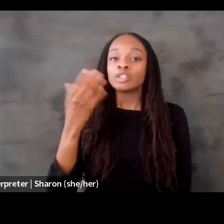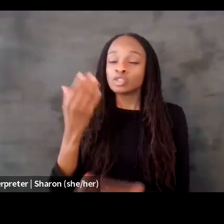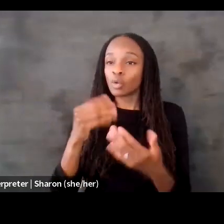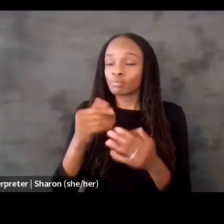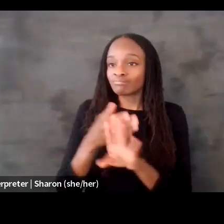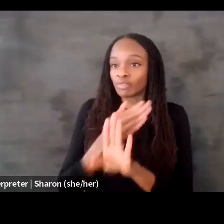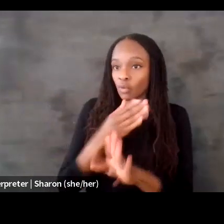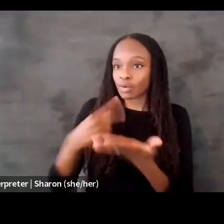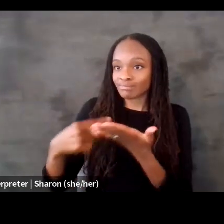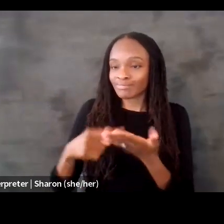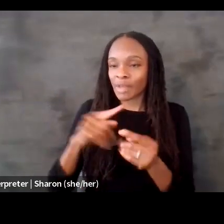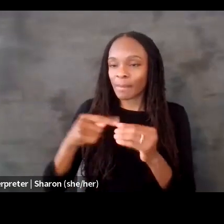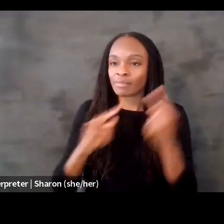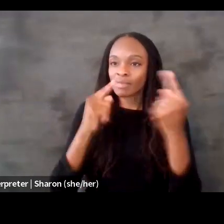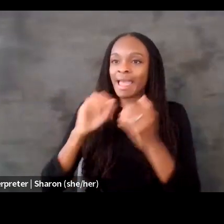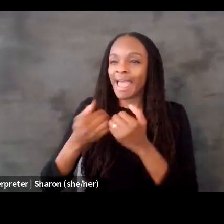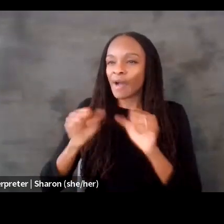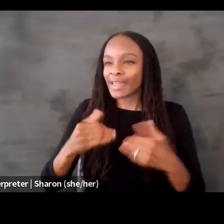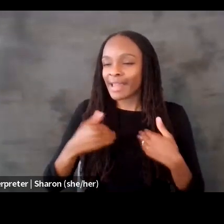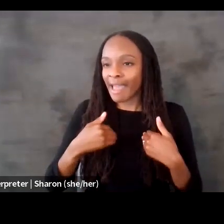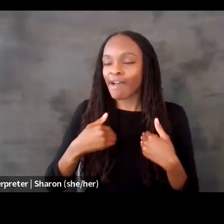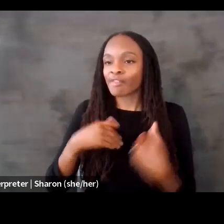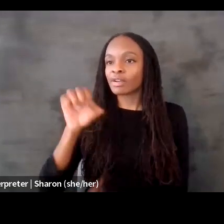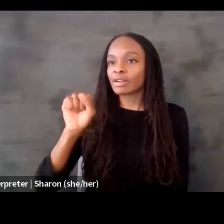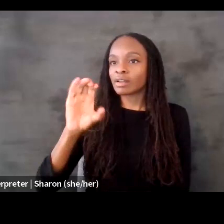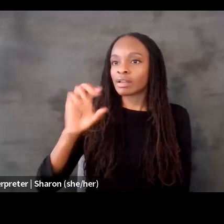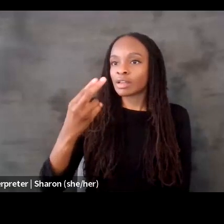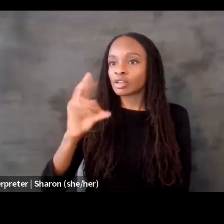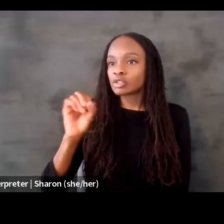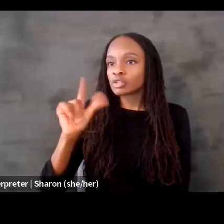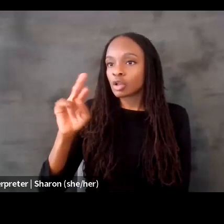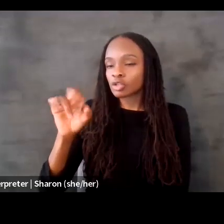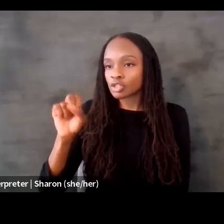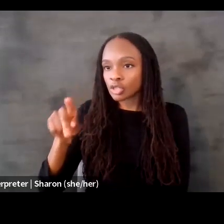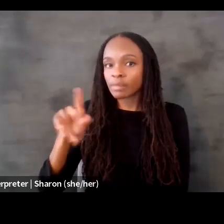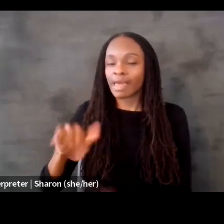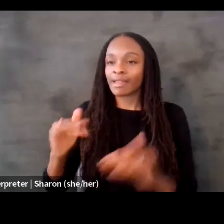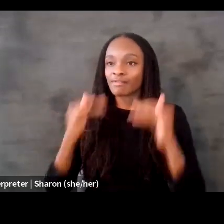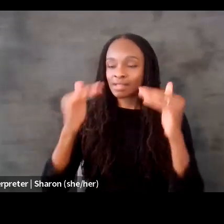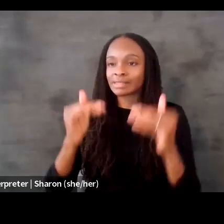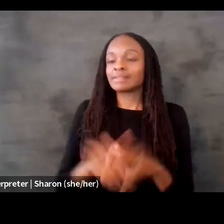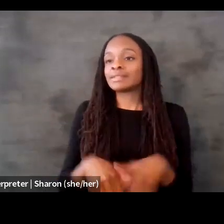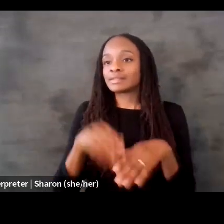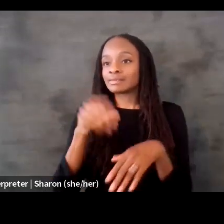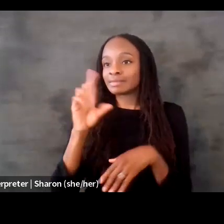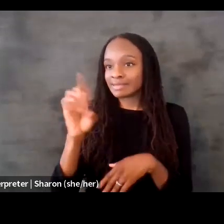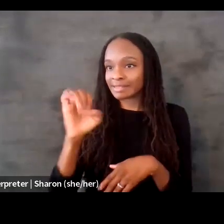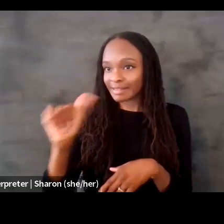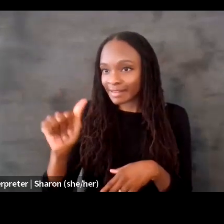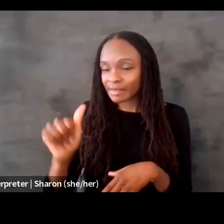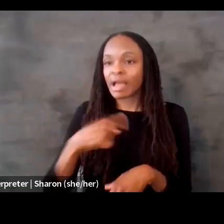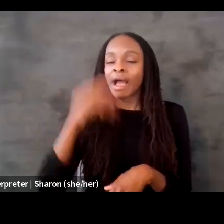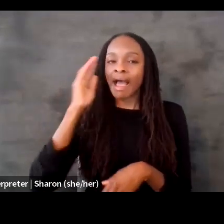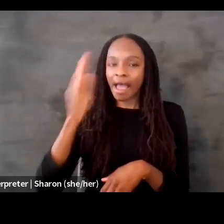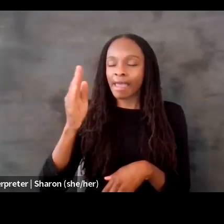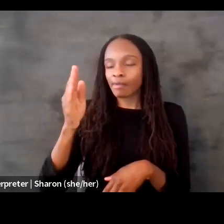how can we have scholarship that advances diversity, equity, and inclusion. I'm going to be talking about it from my perspective as an editor. I